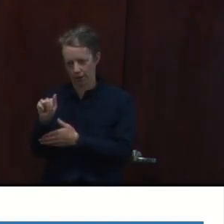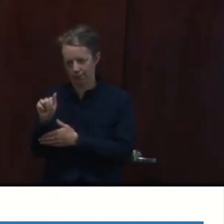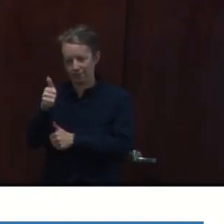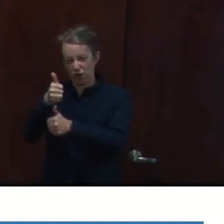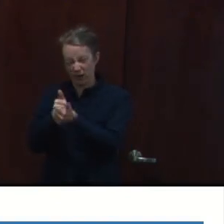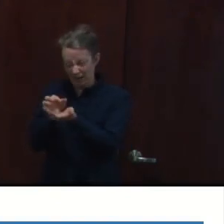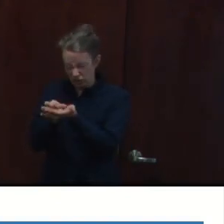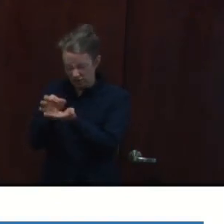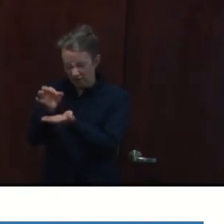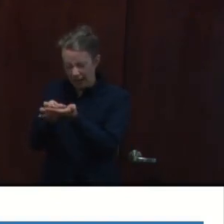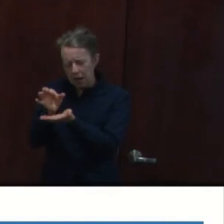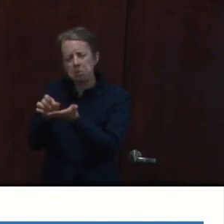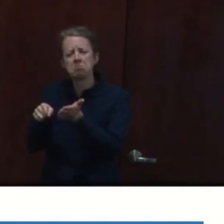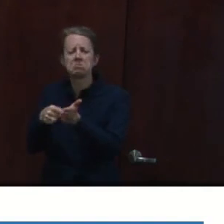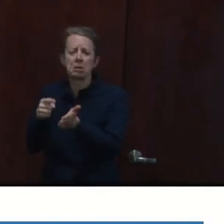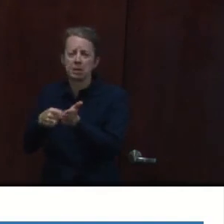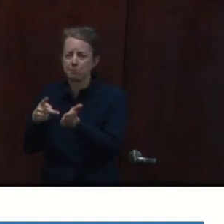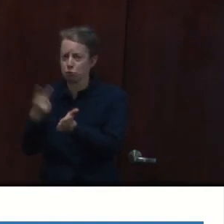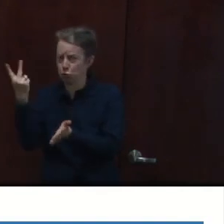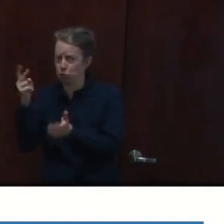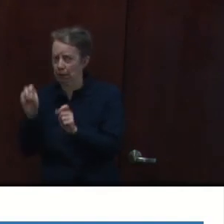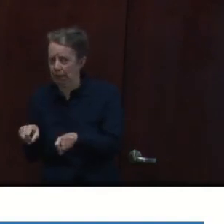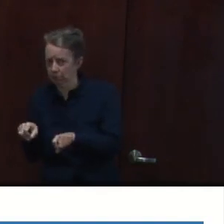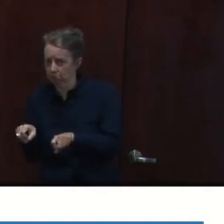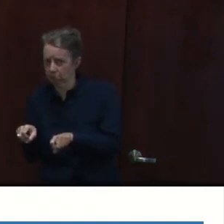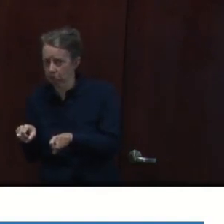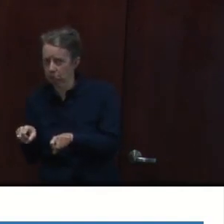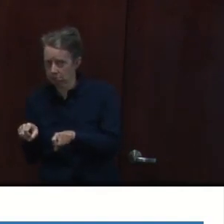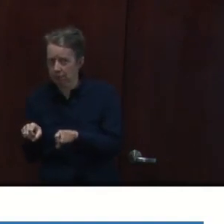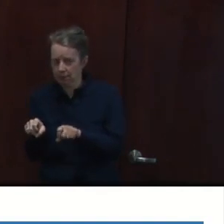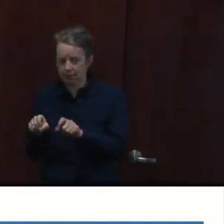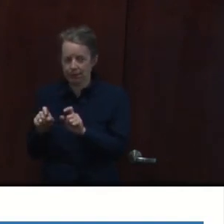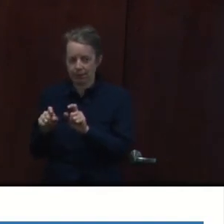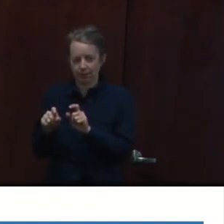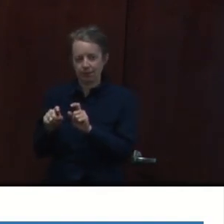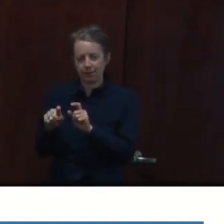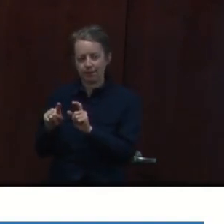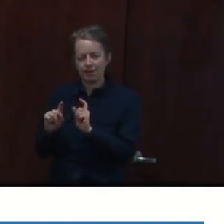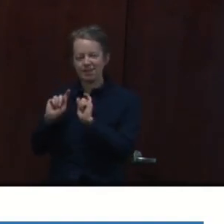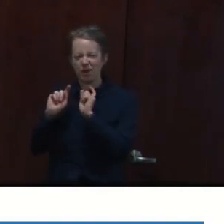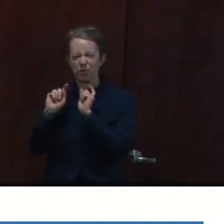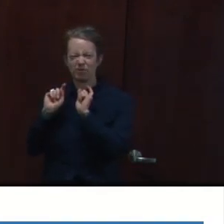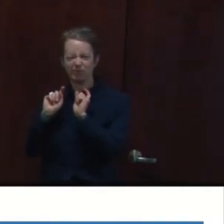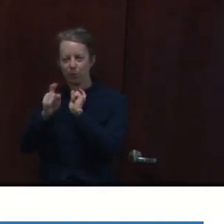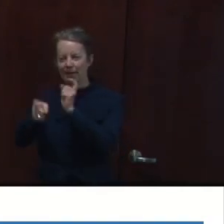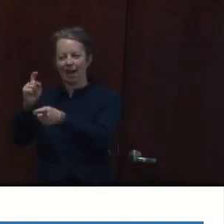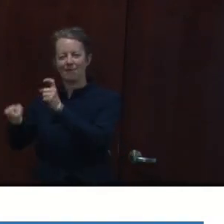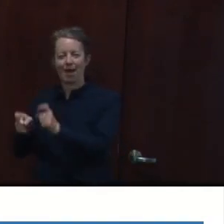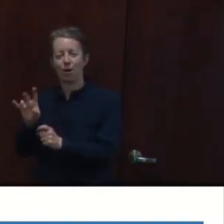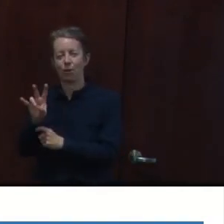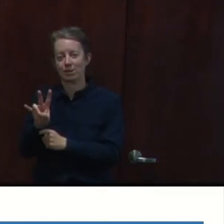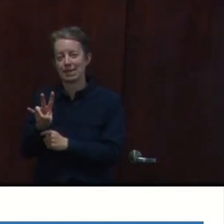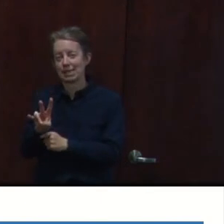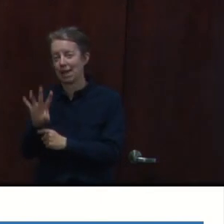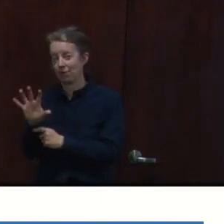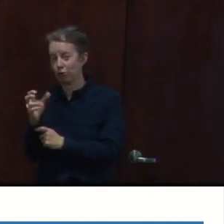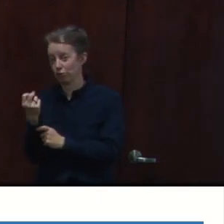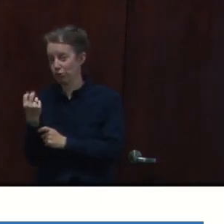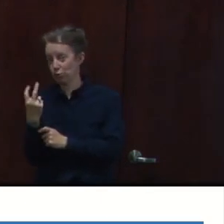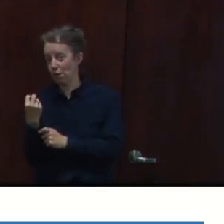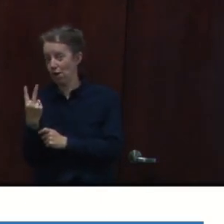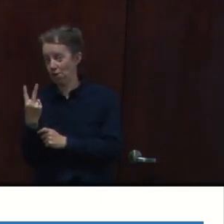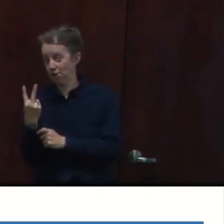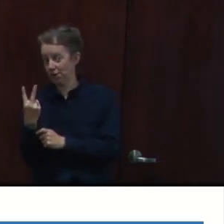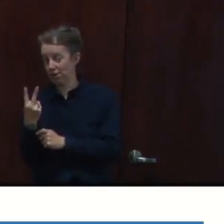vials, sometimes you can get an extra dose out of. So we actually administered 712 doses to people. This is